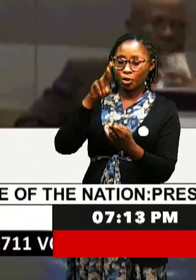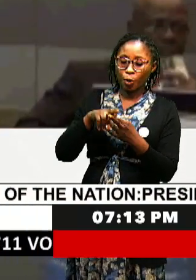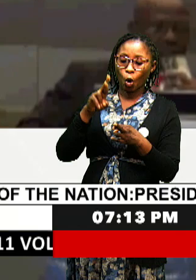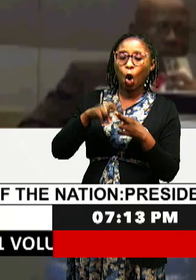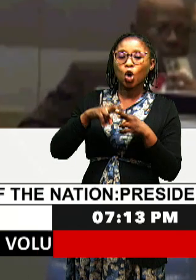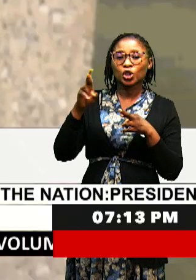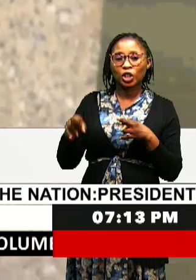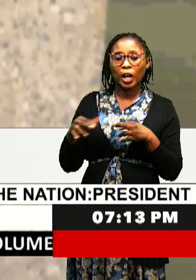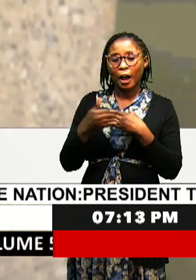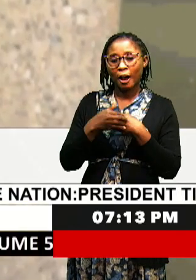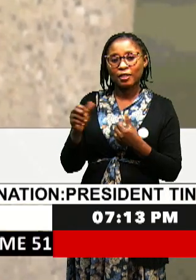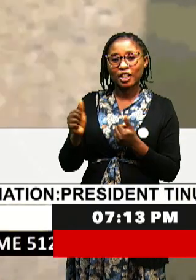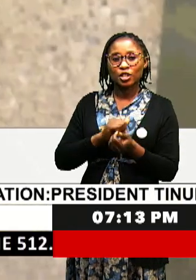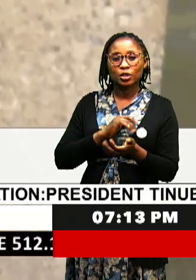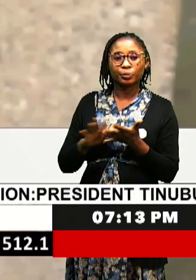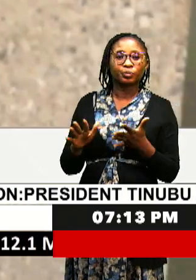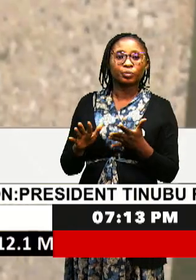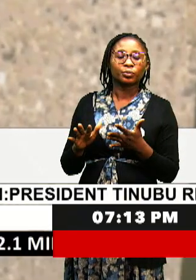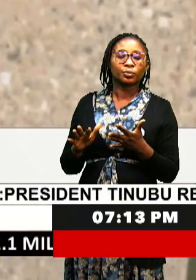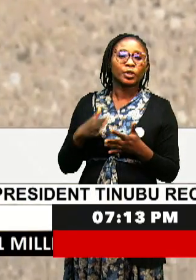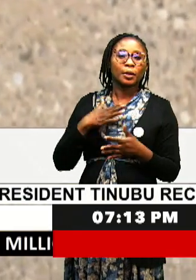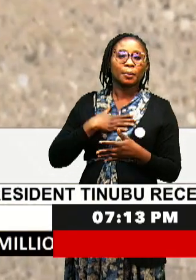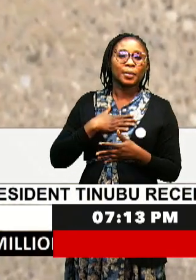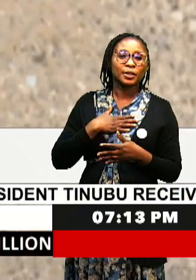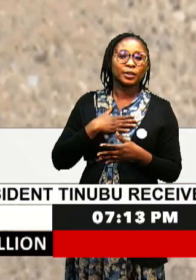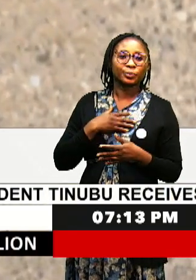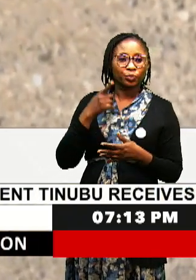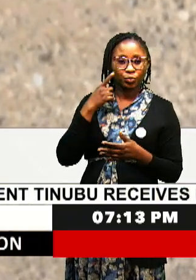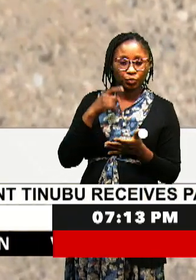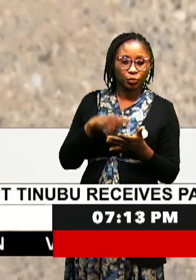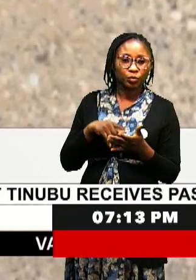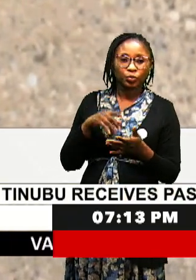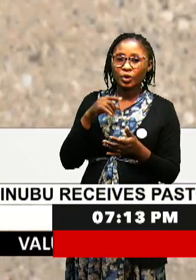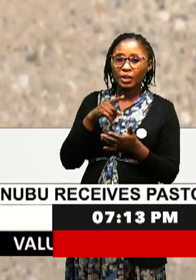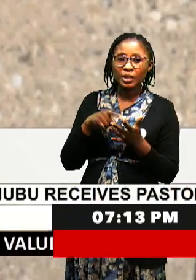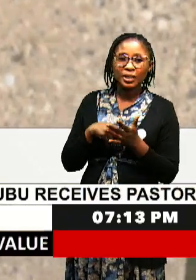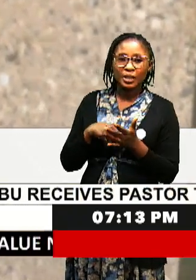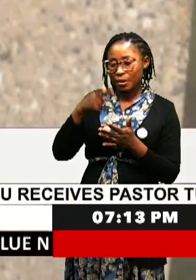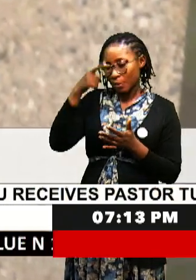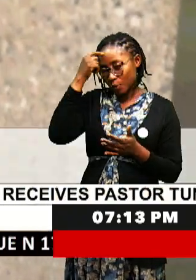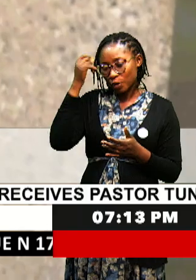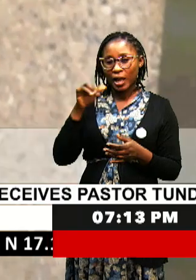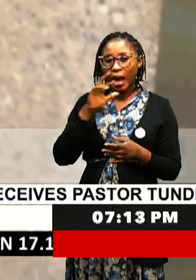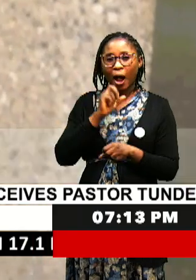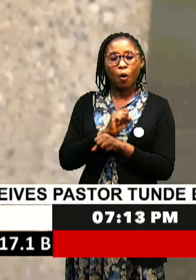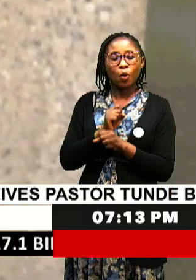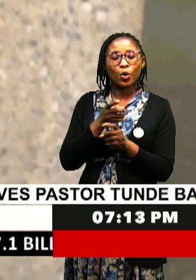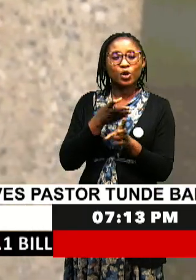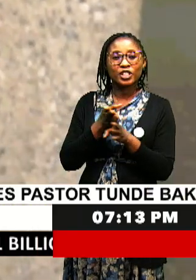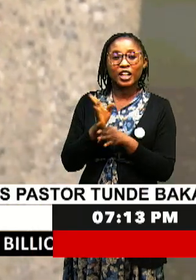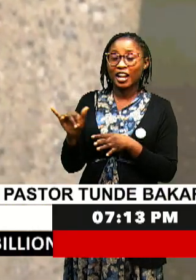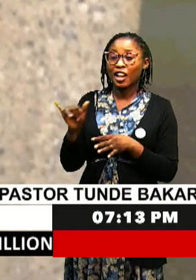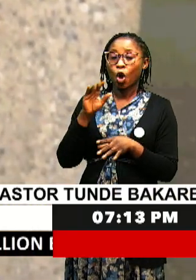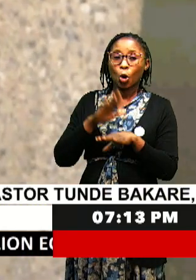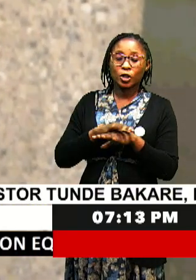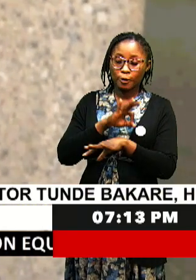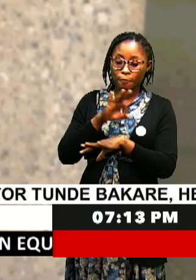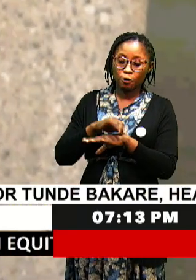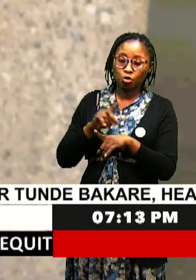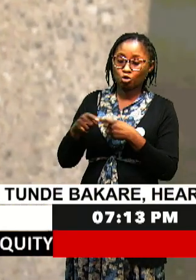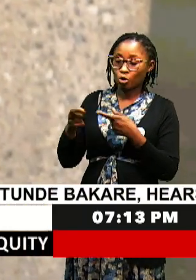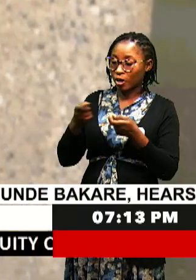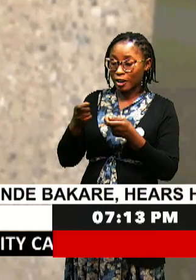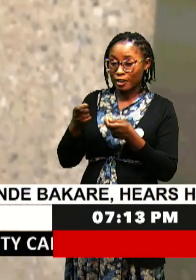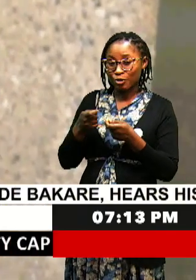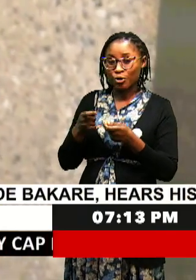of disaster. Women play an important role in ECODIA because they are working directly on the field to handle their